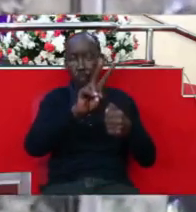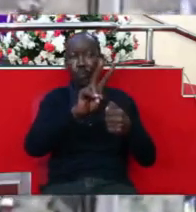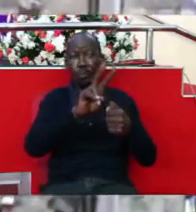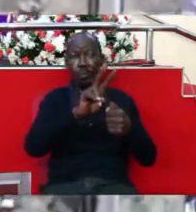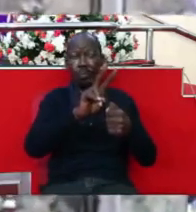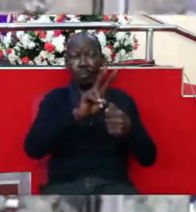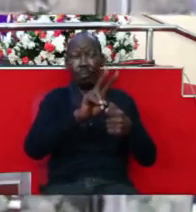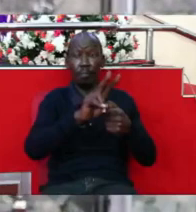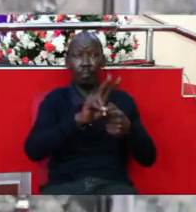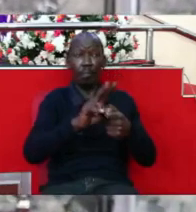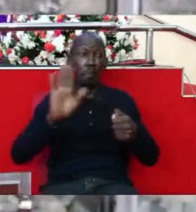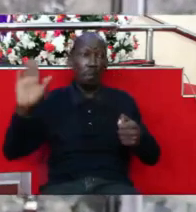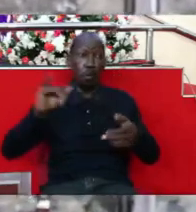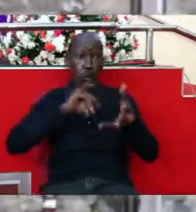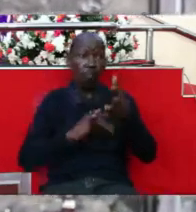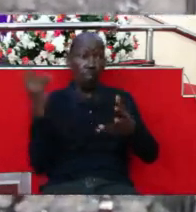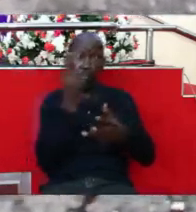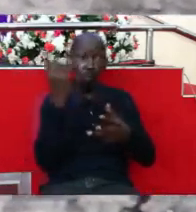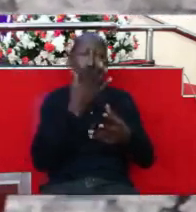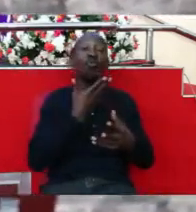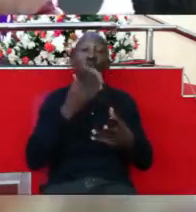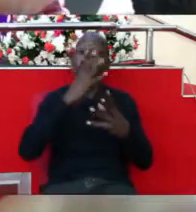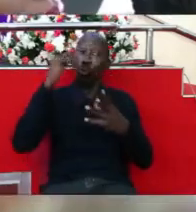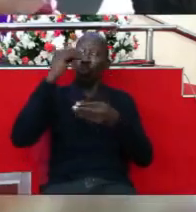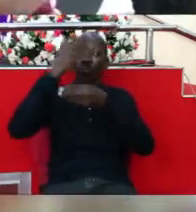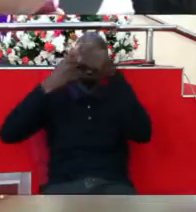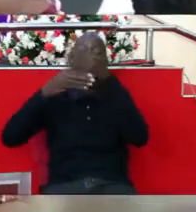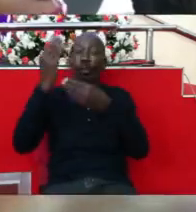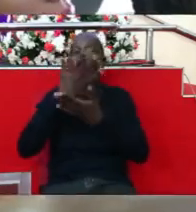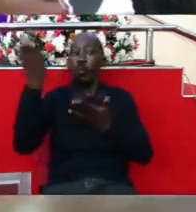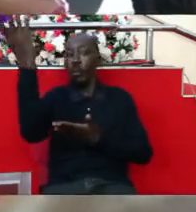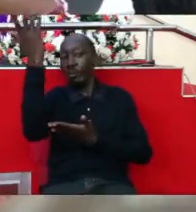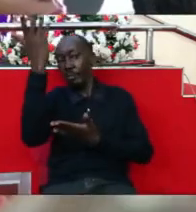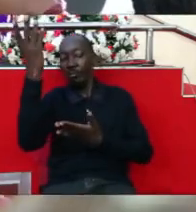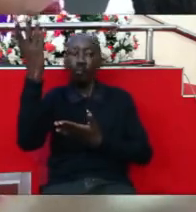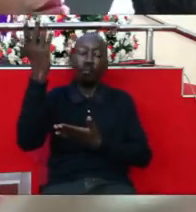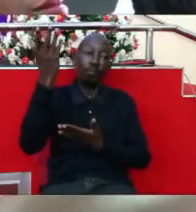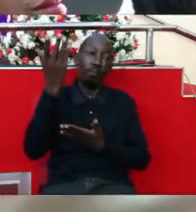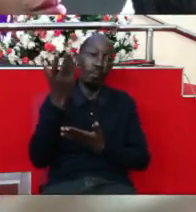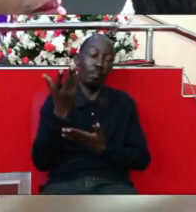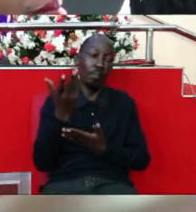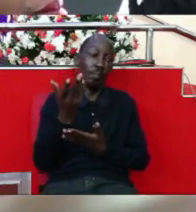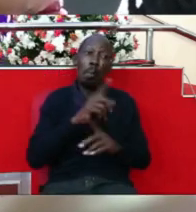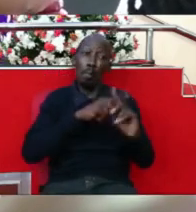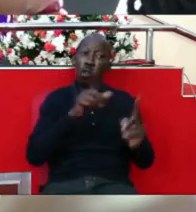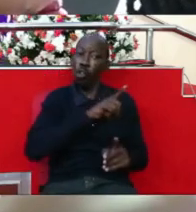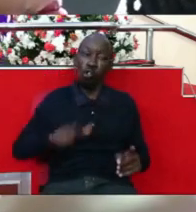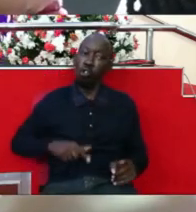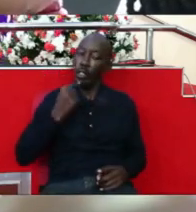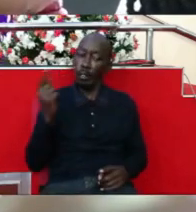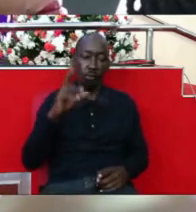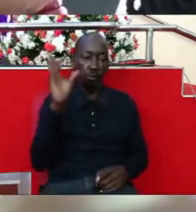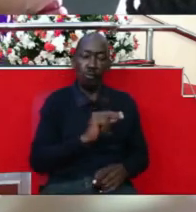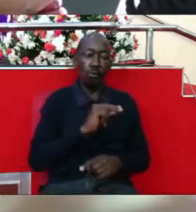In 1992 my wife and I wanted to go and build somewhere. Mimi na mke wangu tukaamua kwenda kujenga mahali. But the Lord said no.